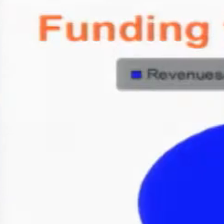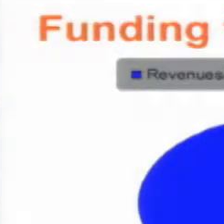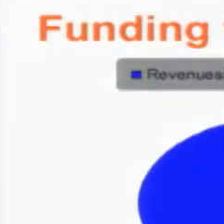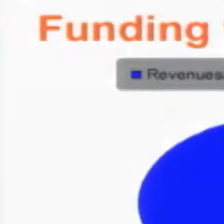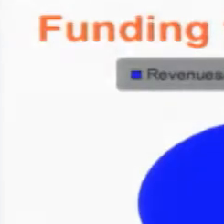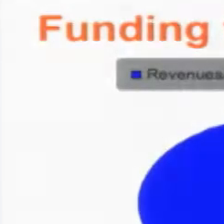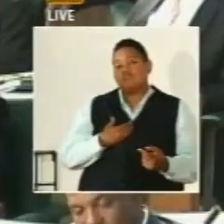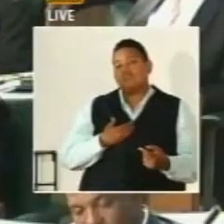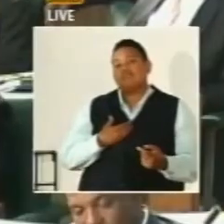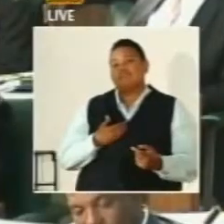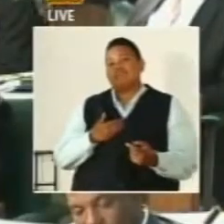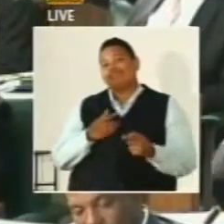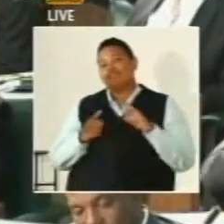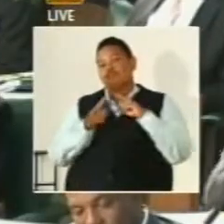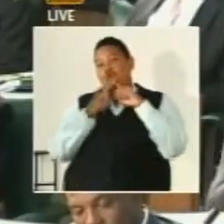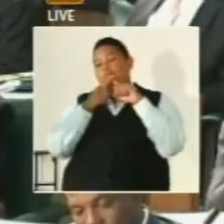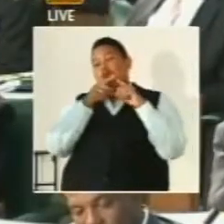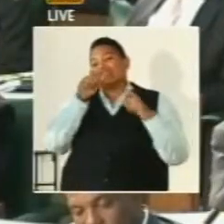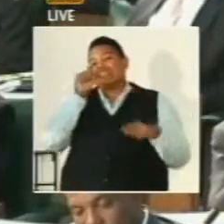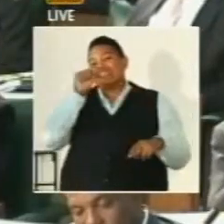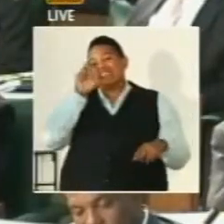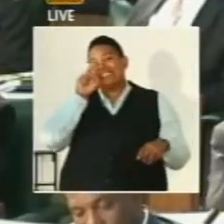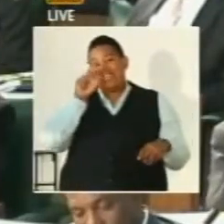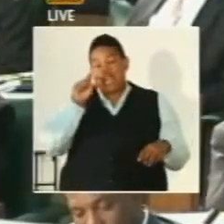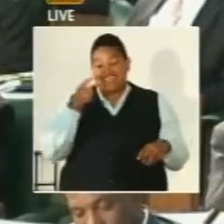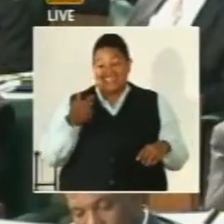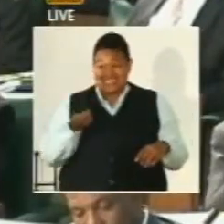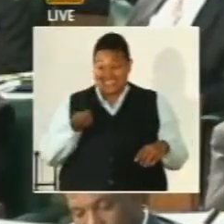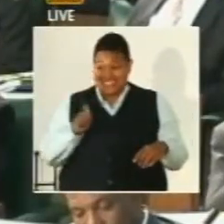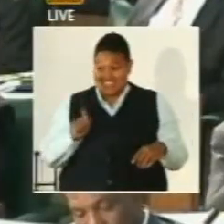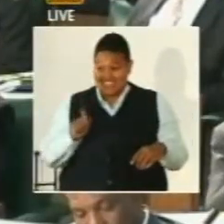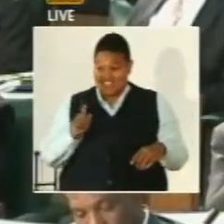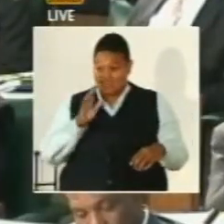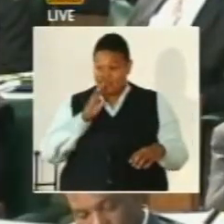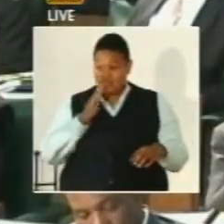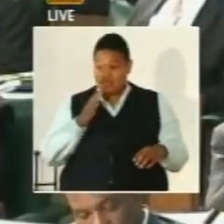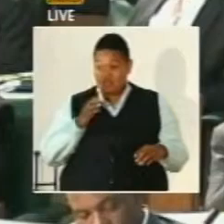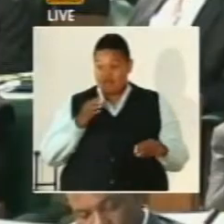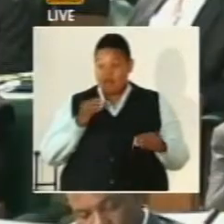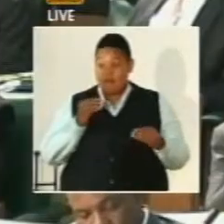surplus target. The tax package being proposed is approximately